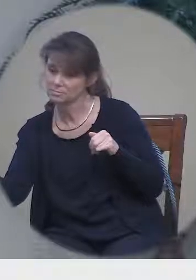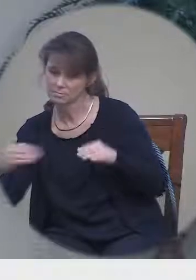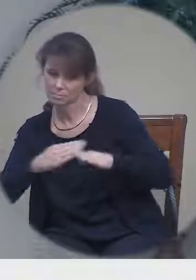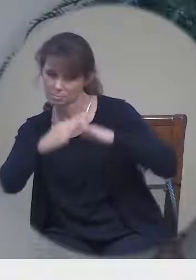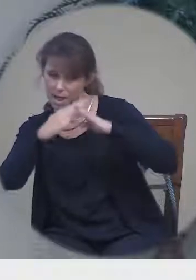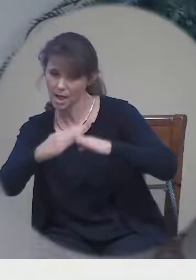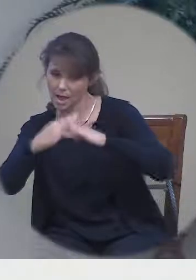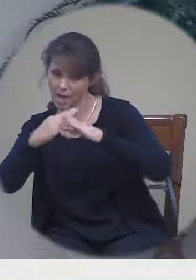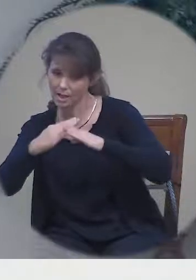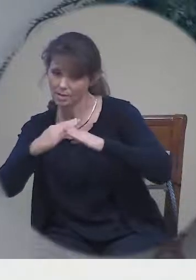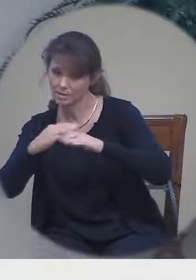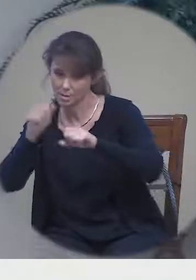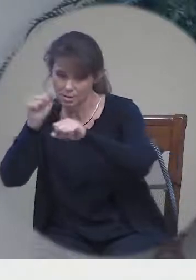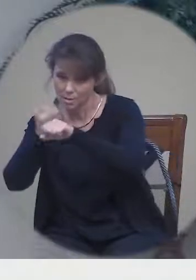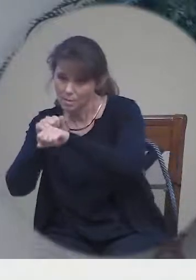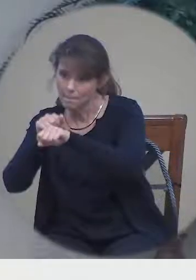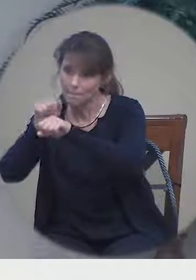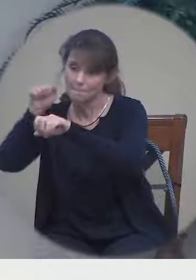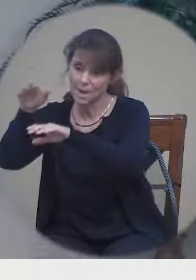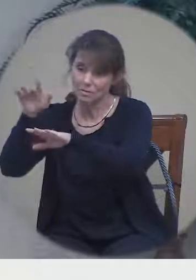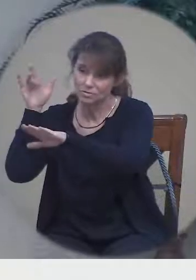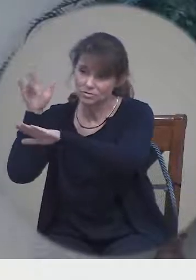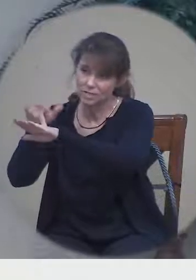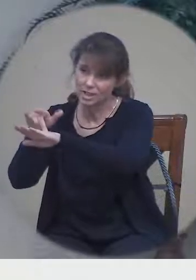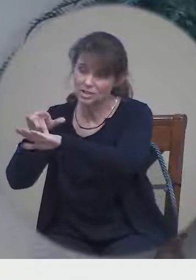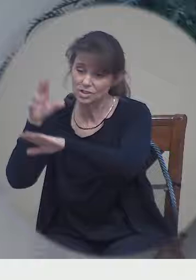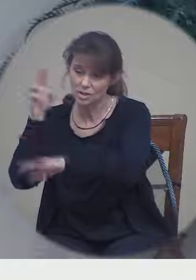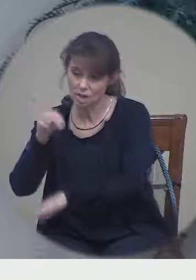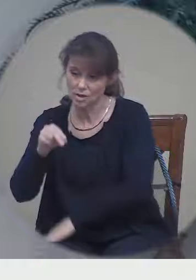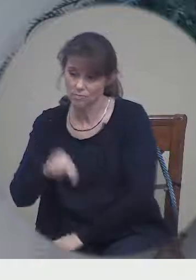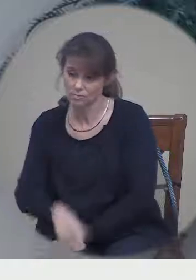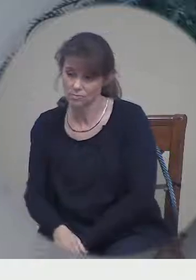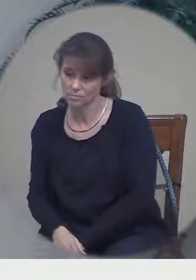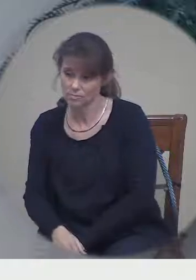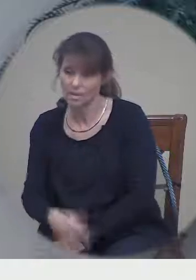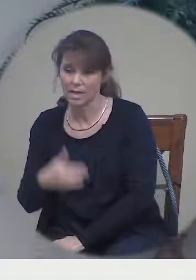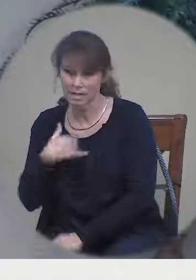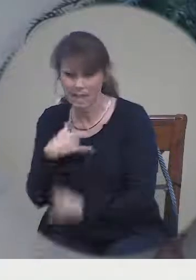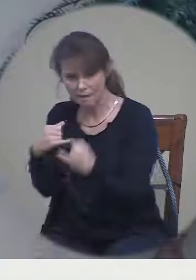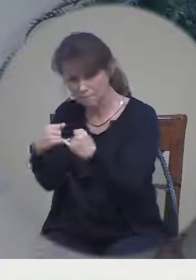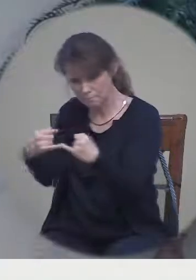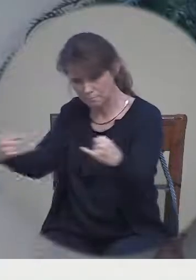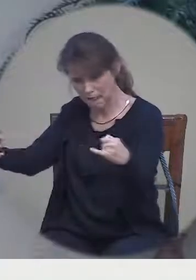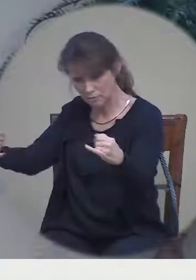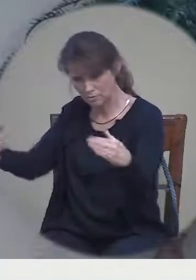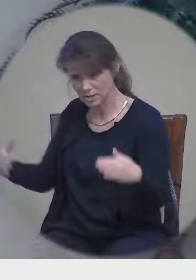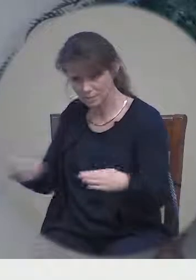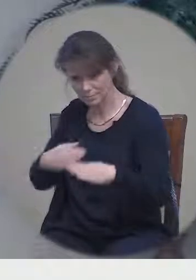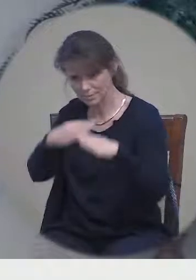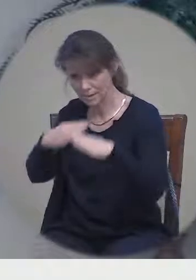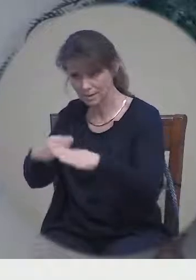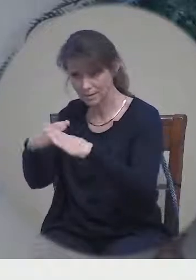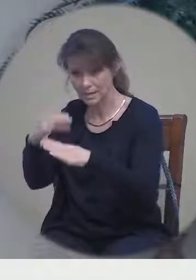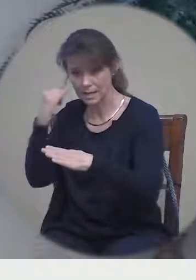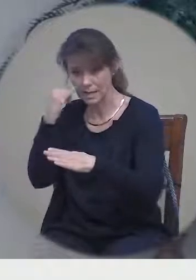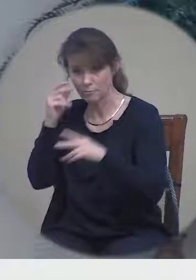not come near this mountain. They set up a perimeter. They said if anybody comes through, stone